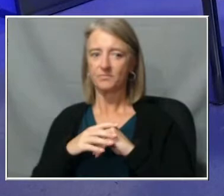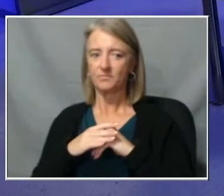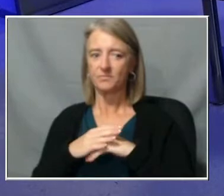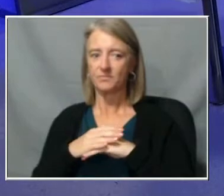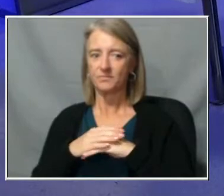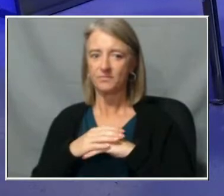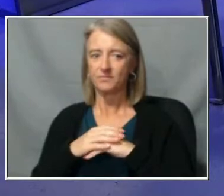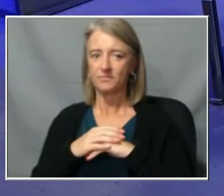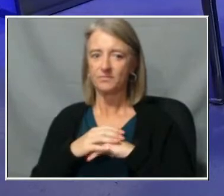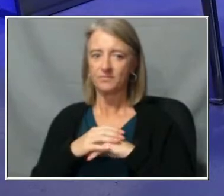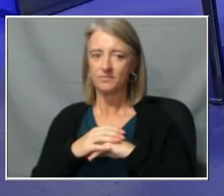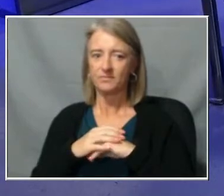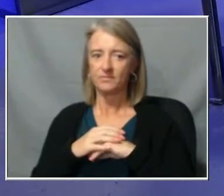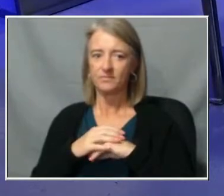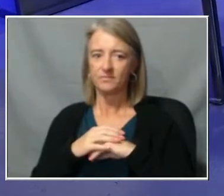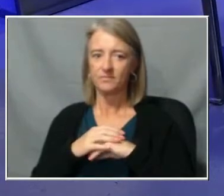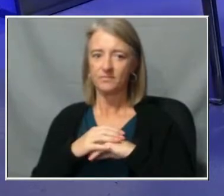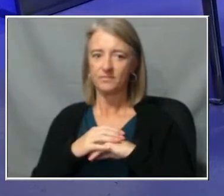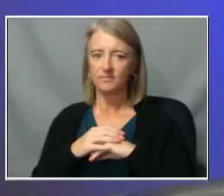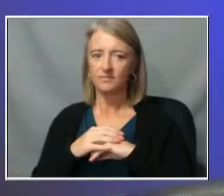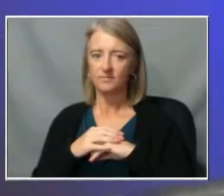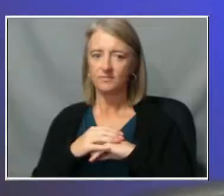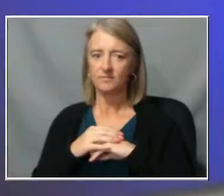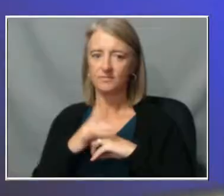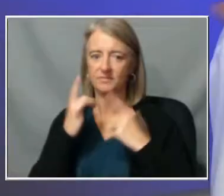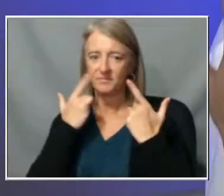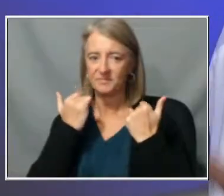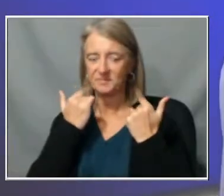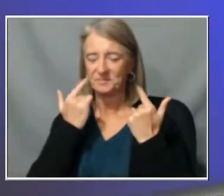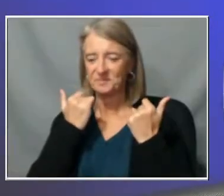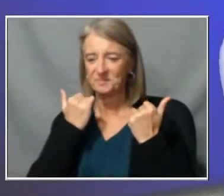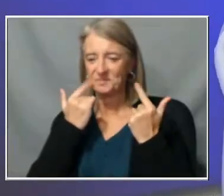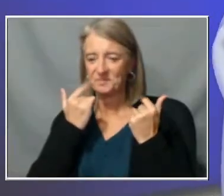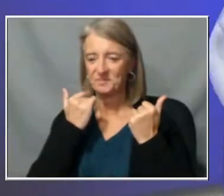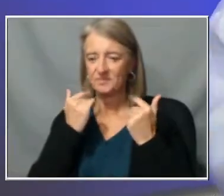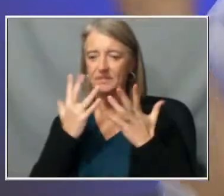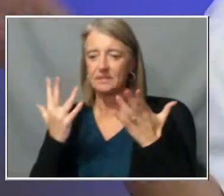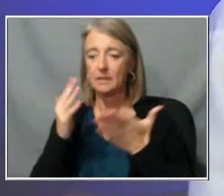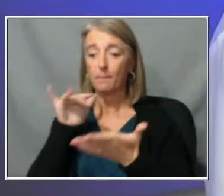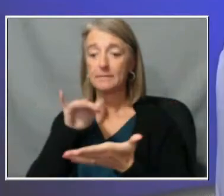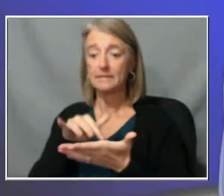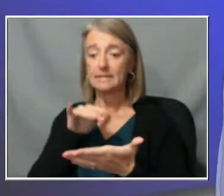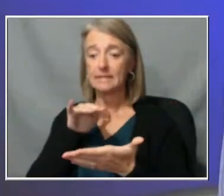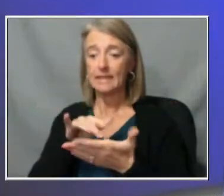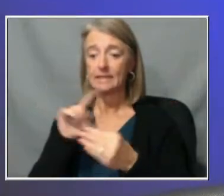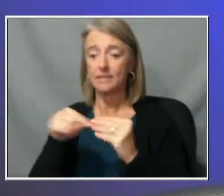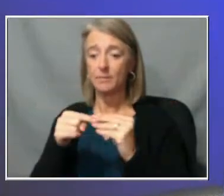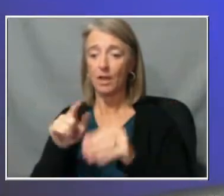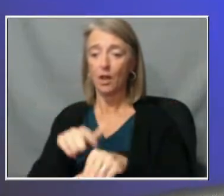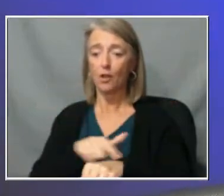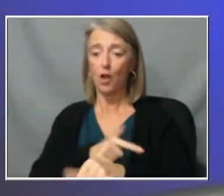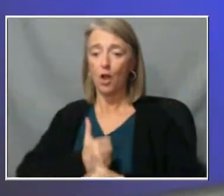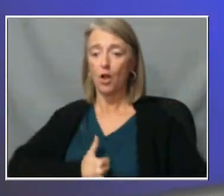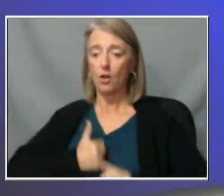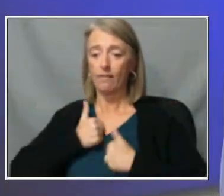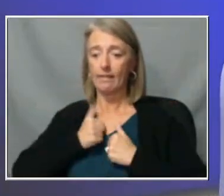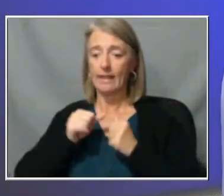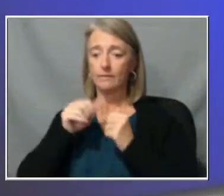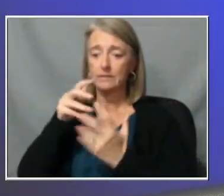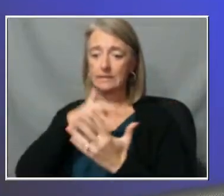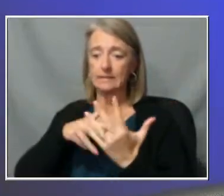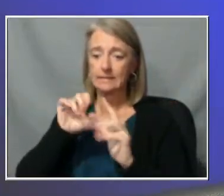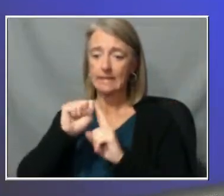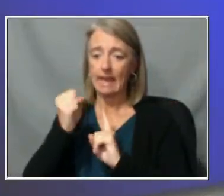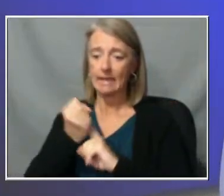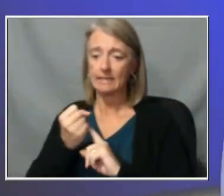it sounds crazy. We feel passionate about it, but you know, there have been studies. The studies about long-lived societies. The people